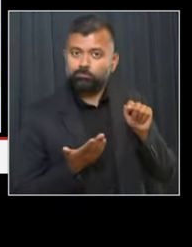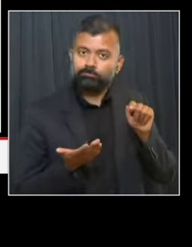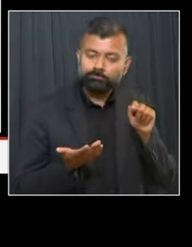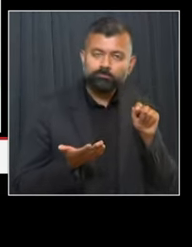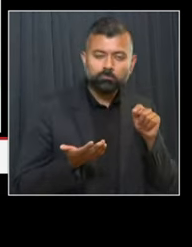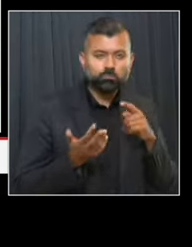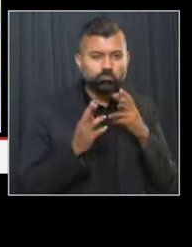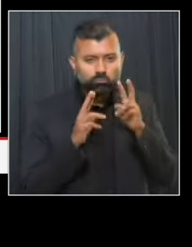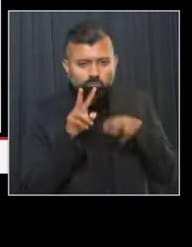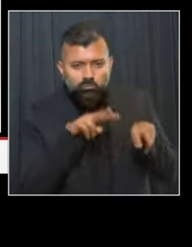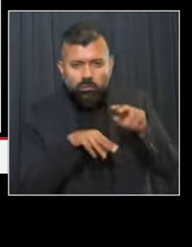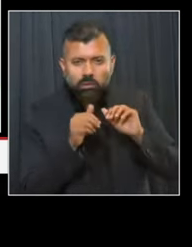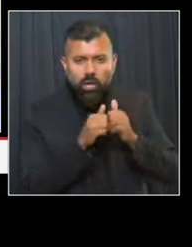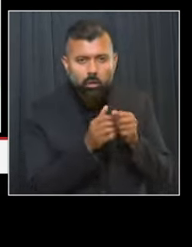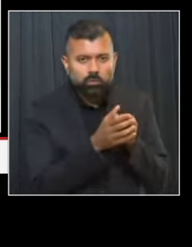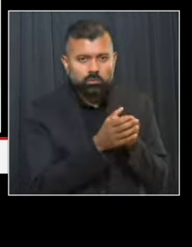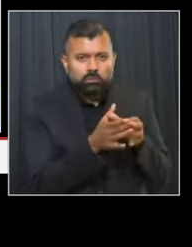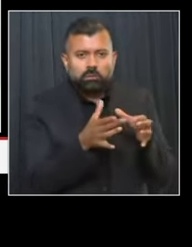So, next.